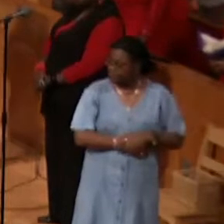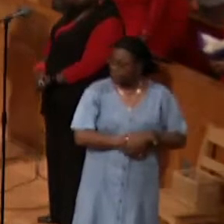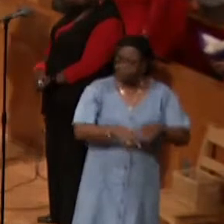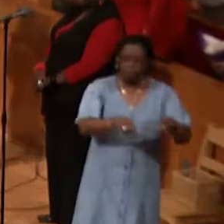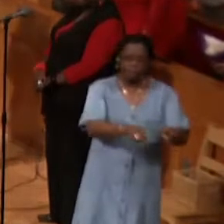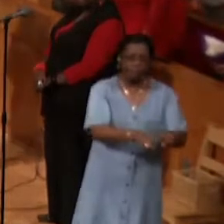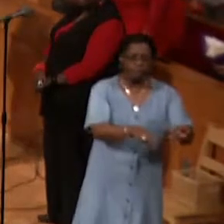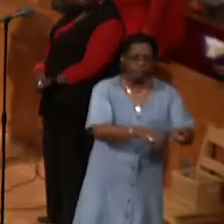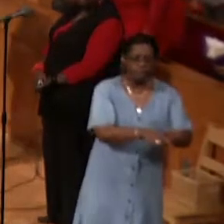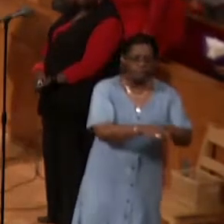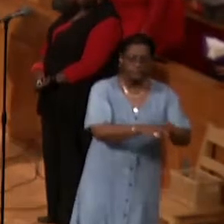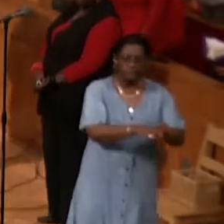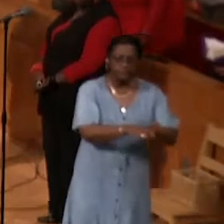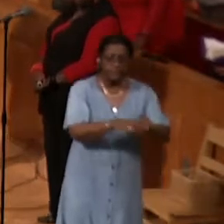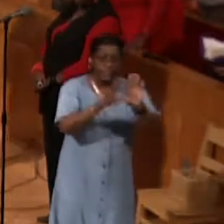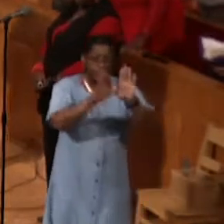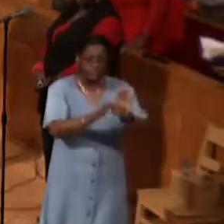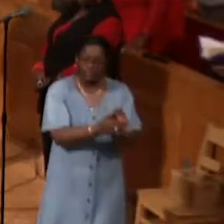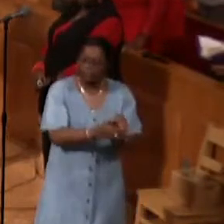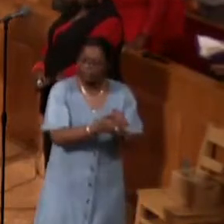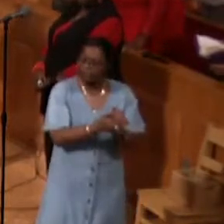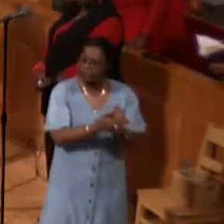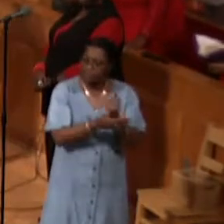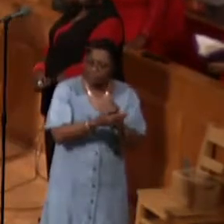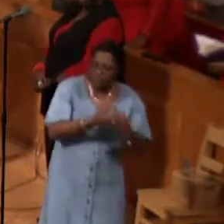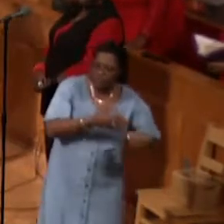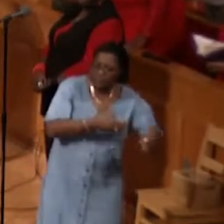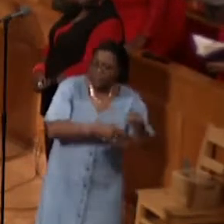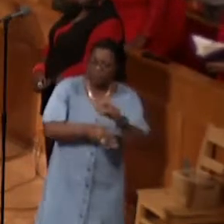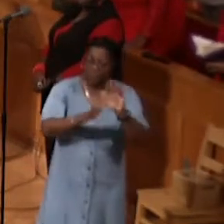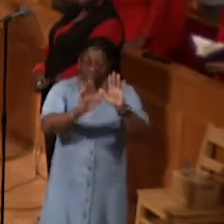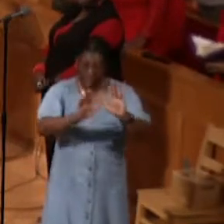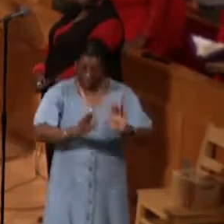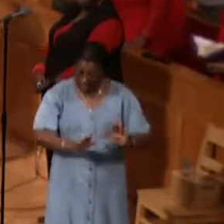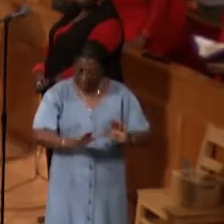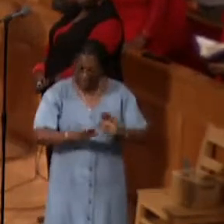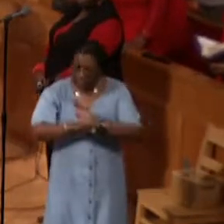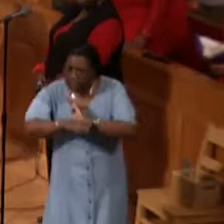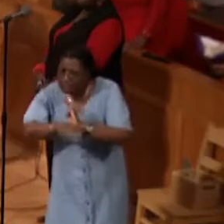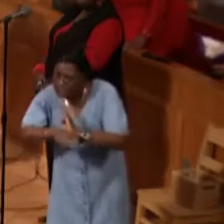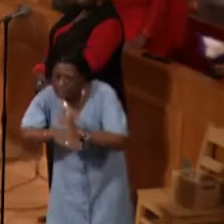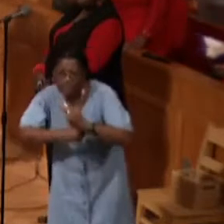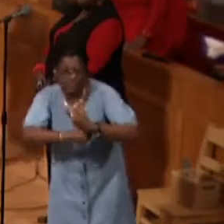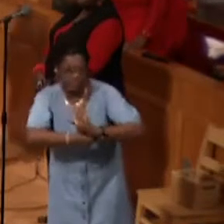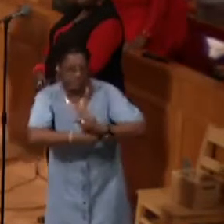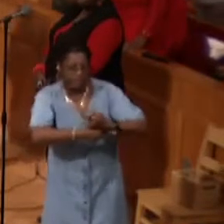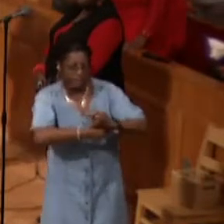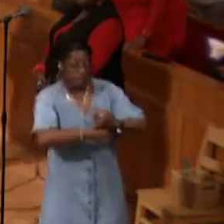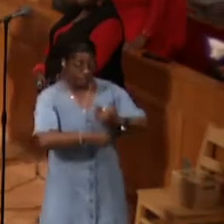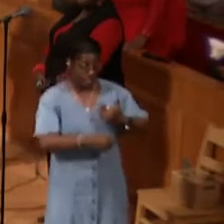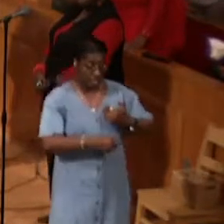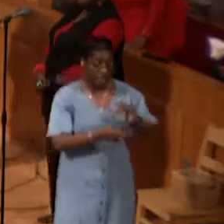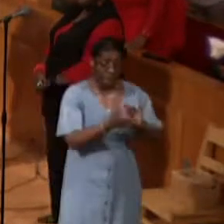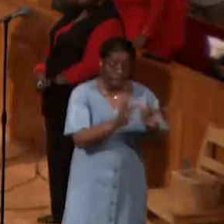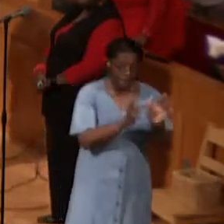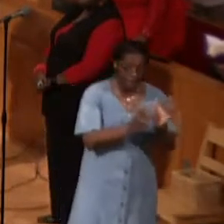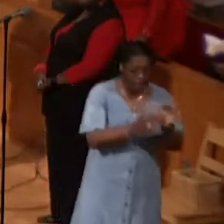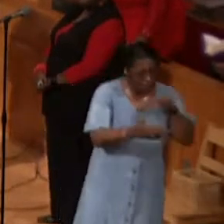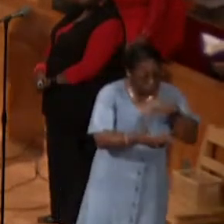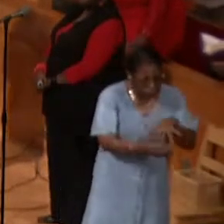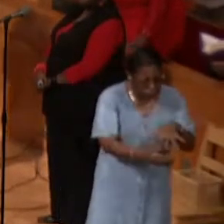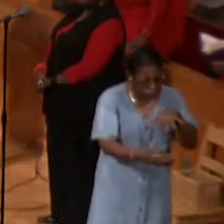Also on next Sunday, I know it's a busy Sunday. We have our Bible enrichment there.